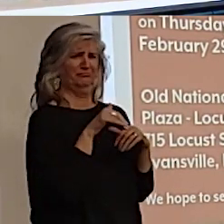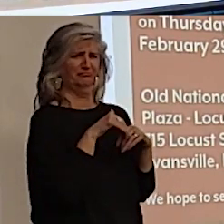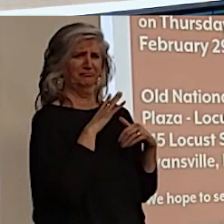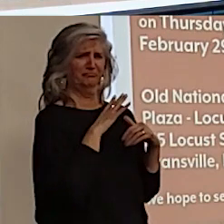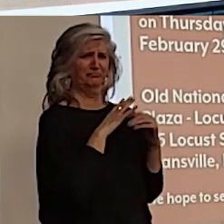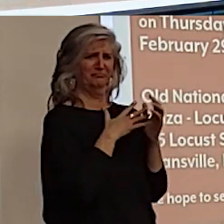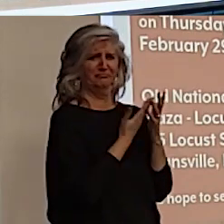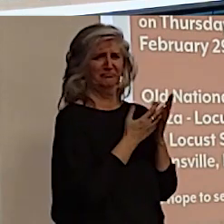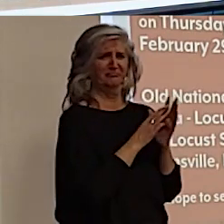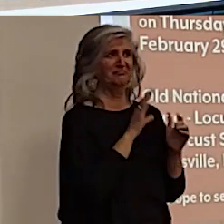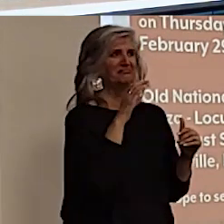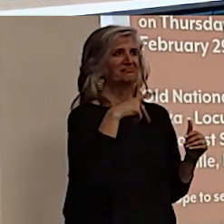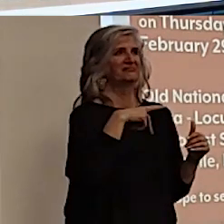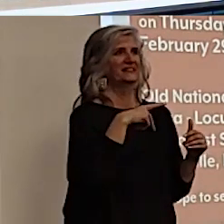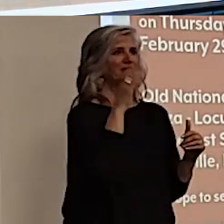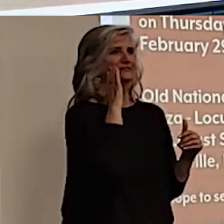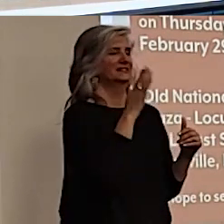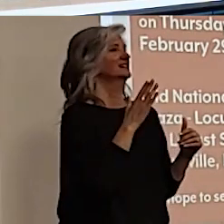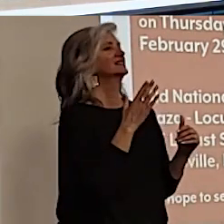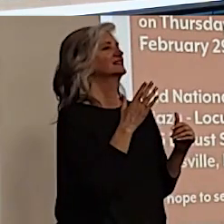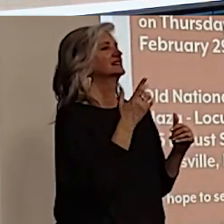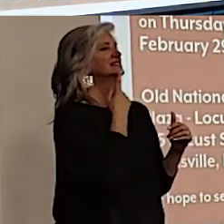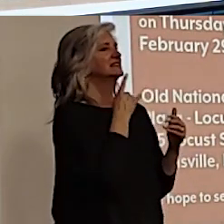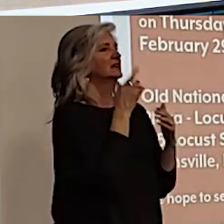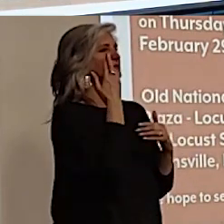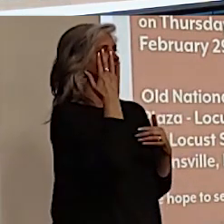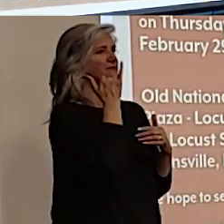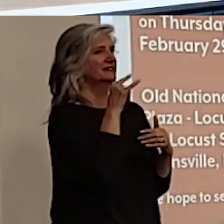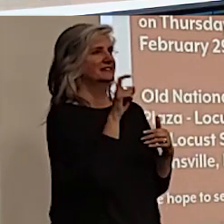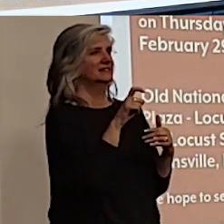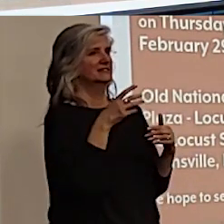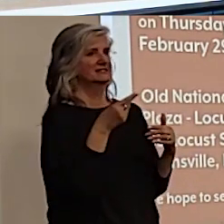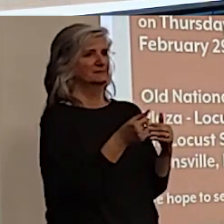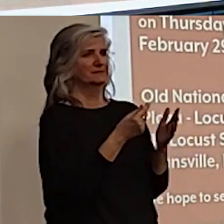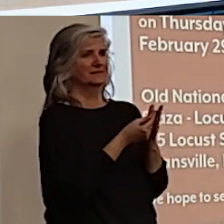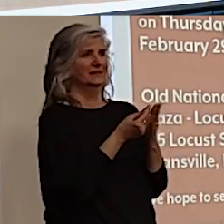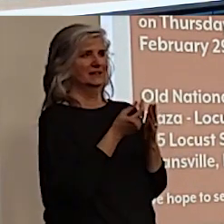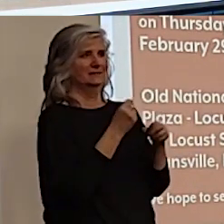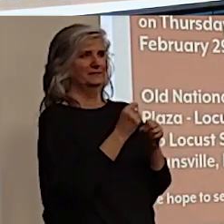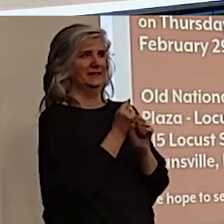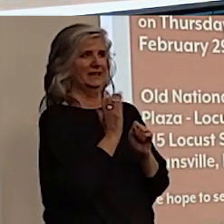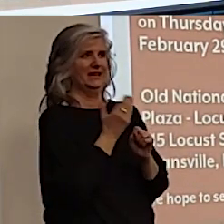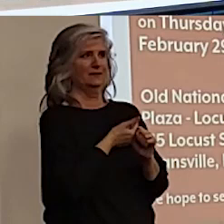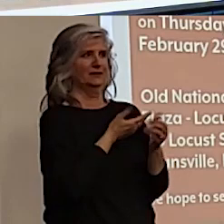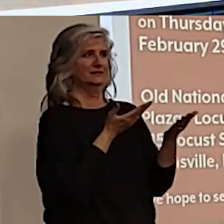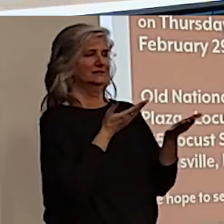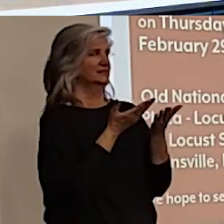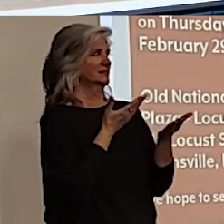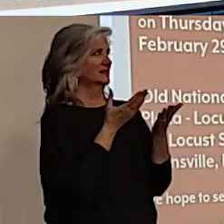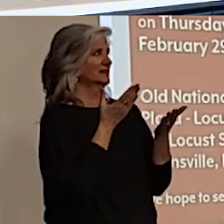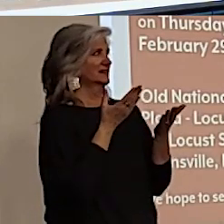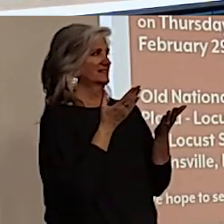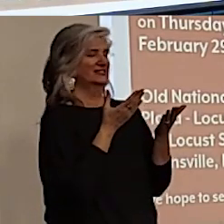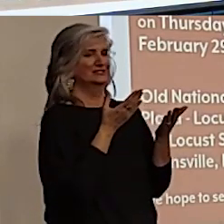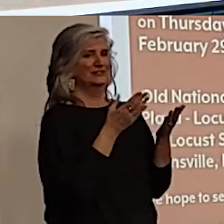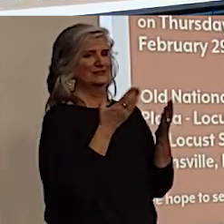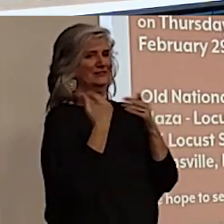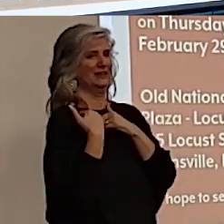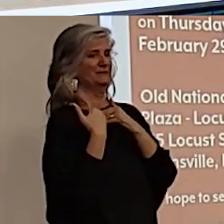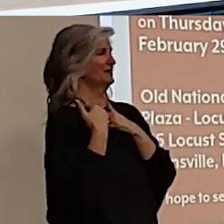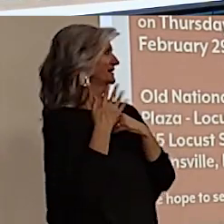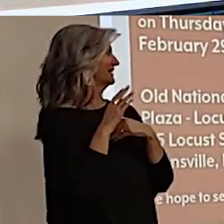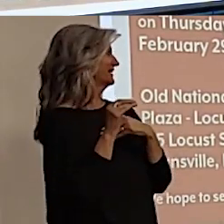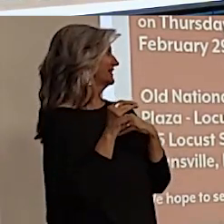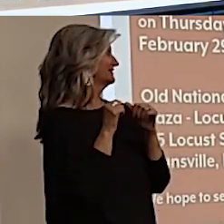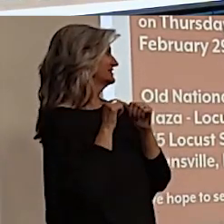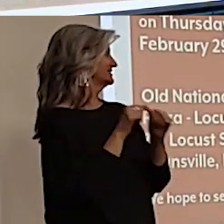that CenterPoint is going to say that the reason they need to spend money is to make our service reliable and resilient. Is someone